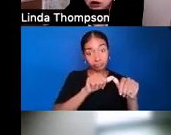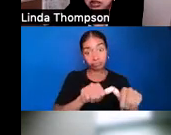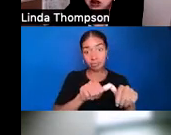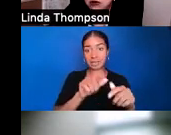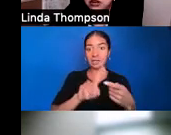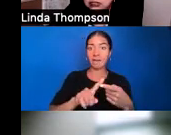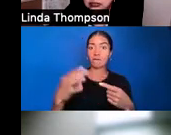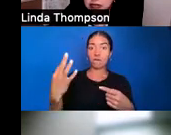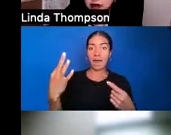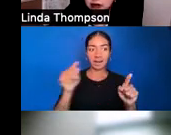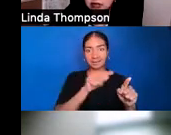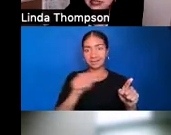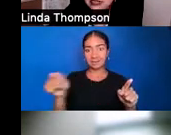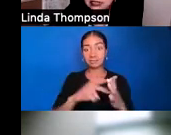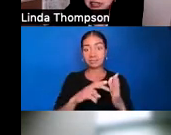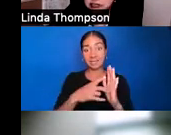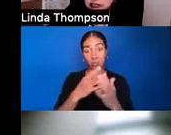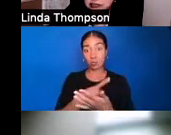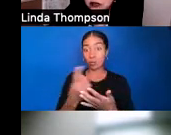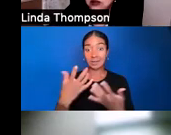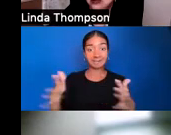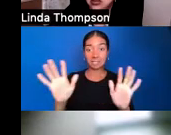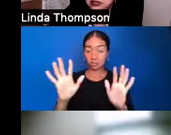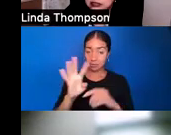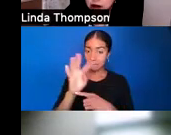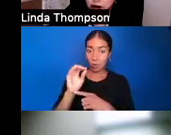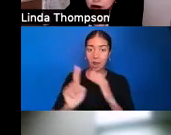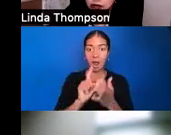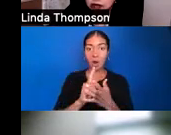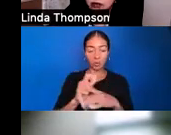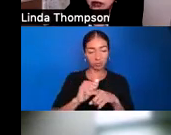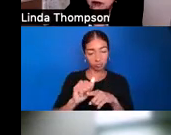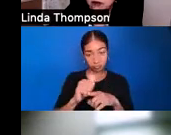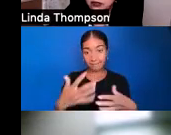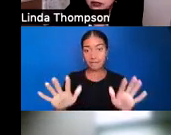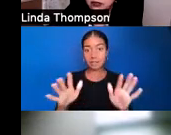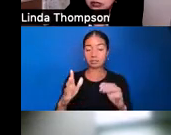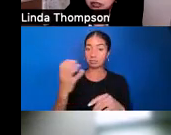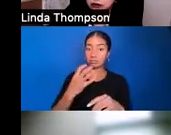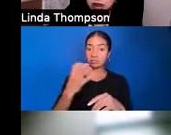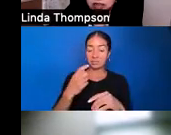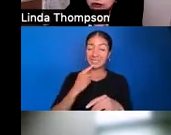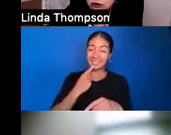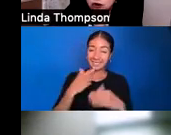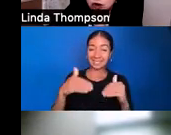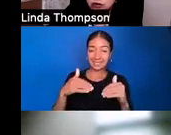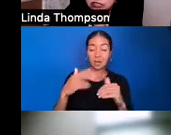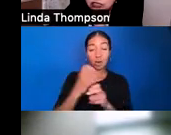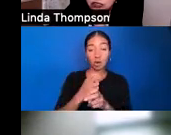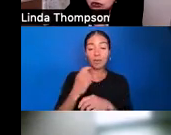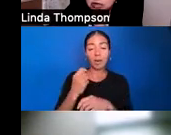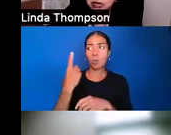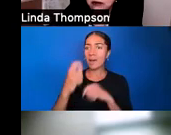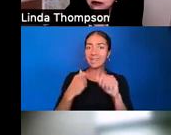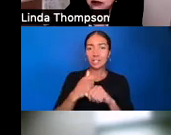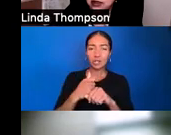the 40-hour is done. It's intense and it's hard, but there was a year, I don't know, we did